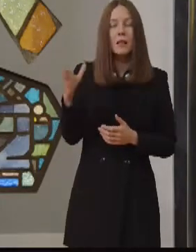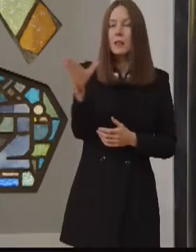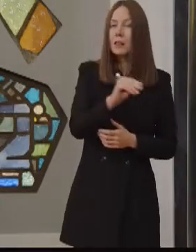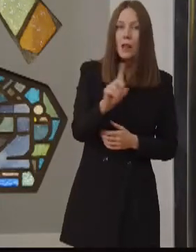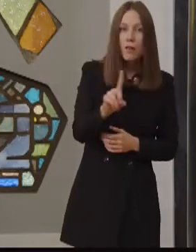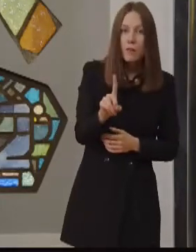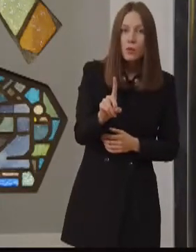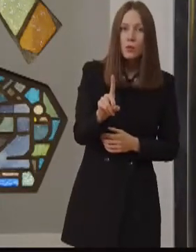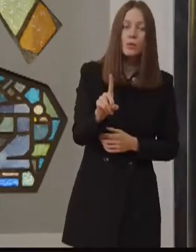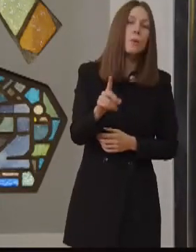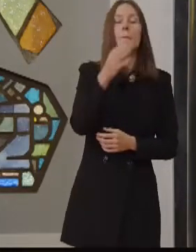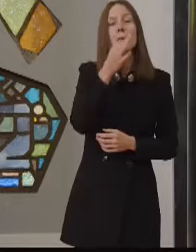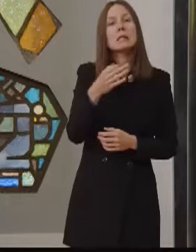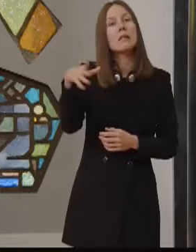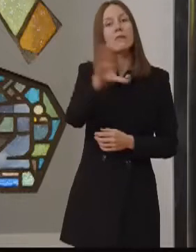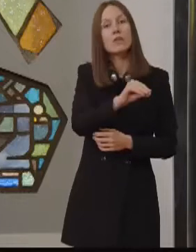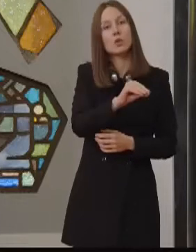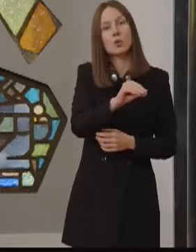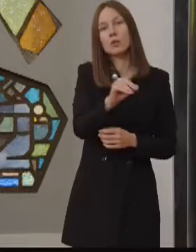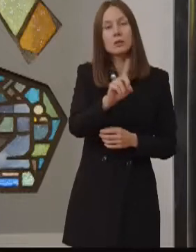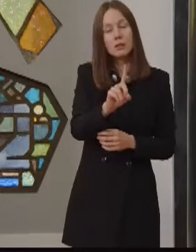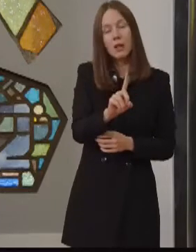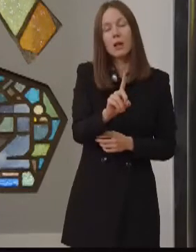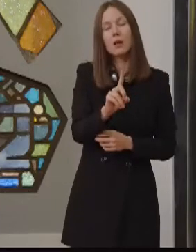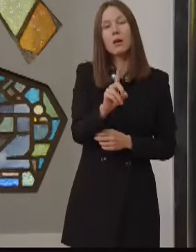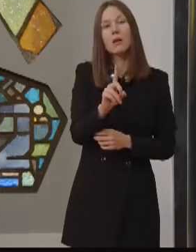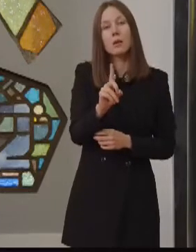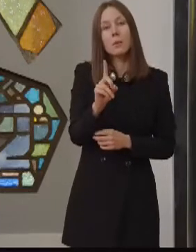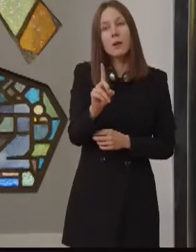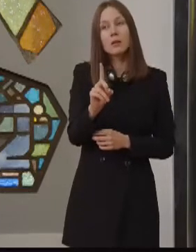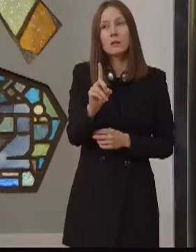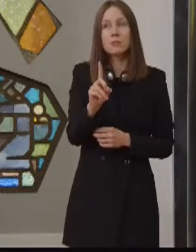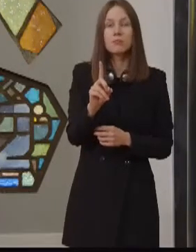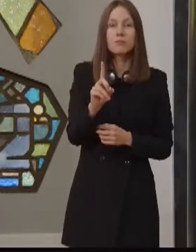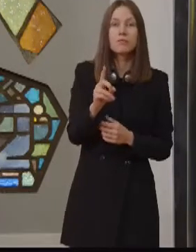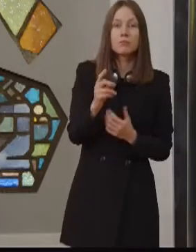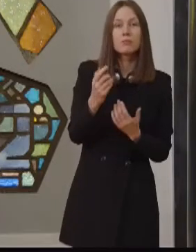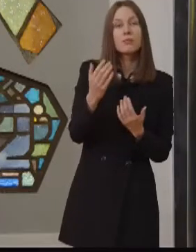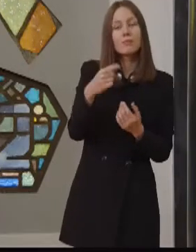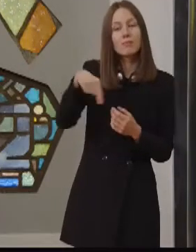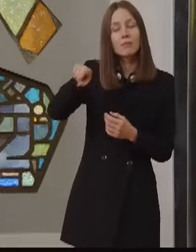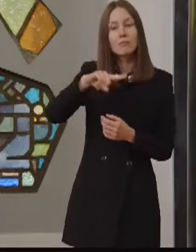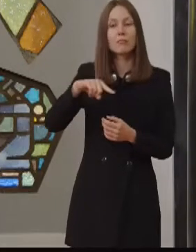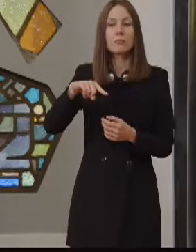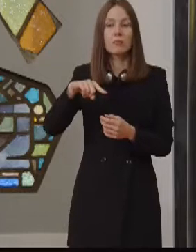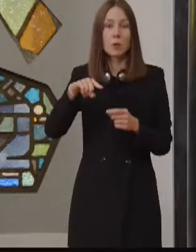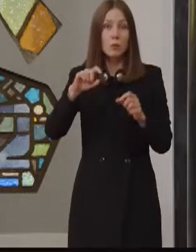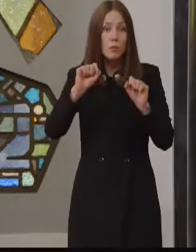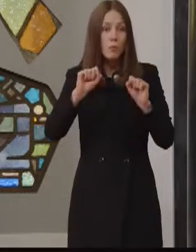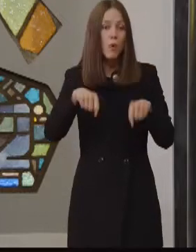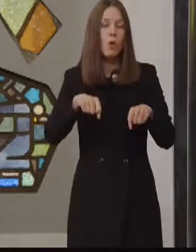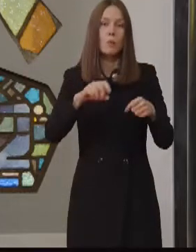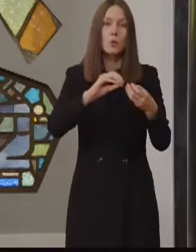In fact, not all of the couples, but quite many of them